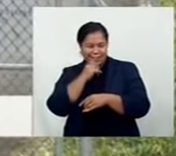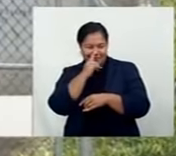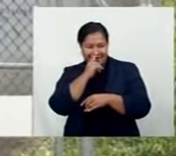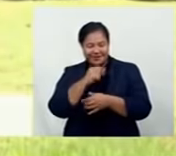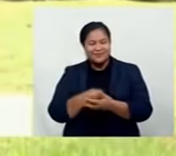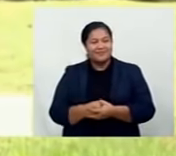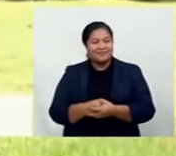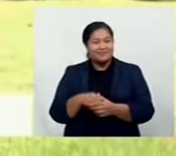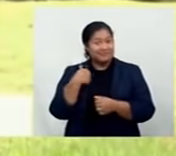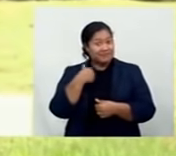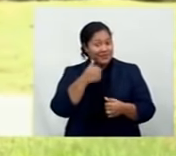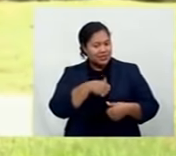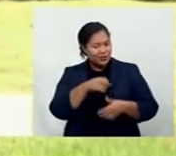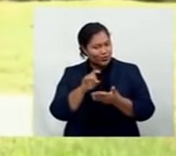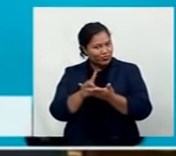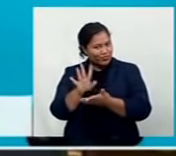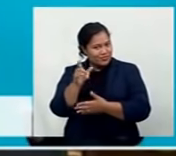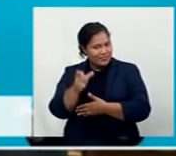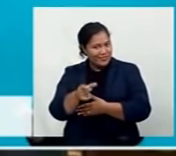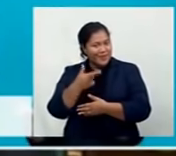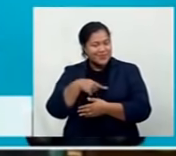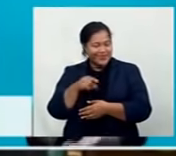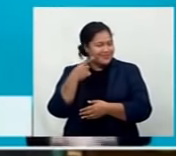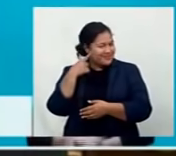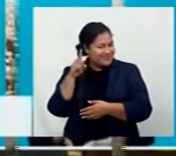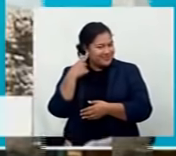Military dismisses personnel due to breaches.